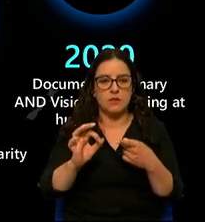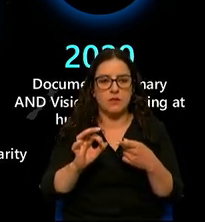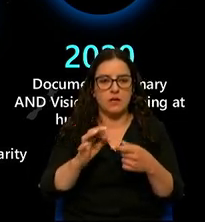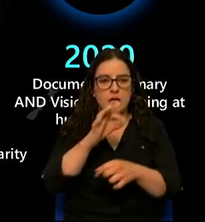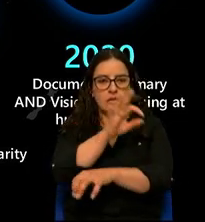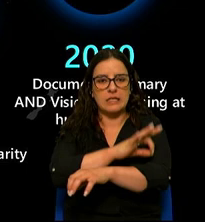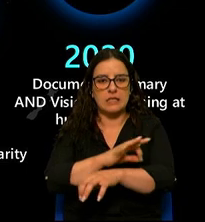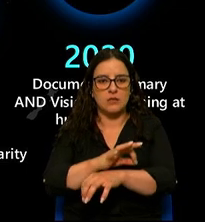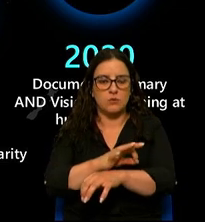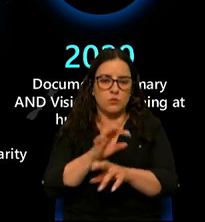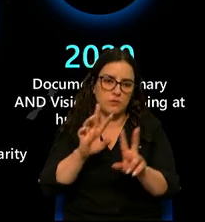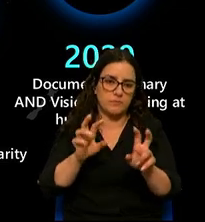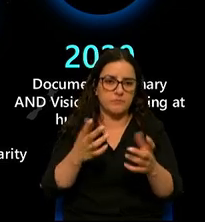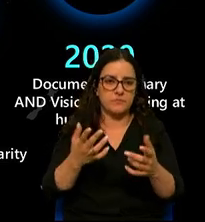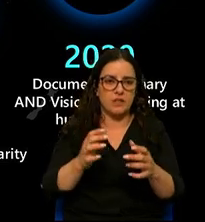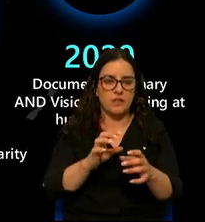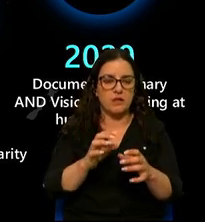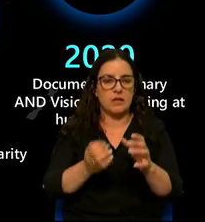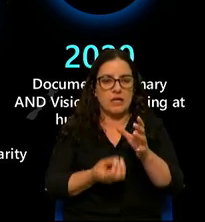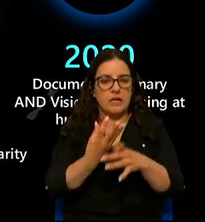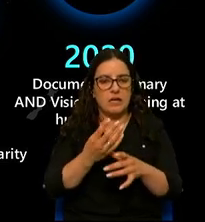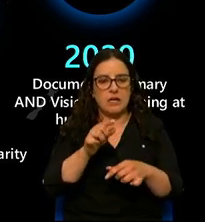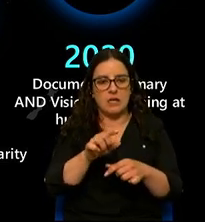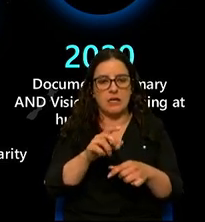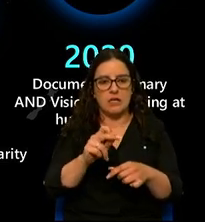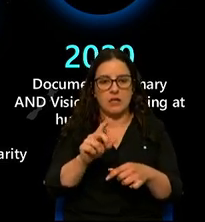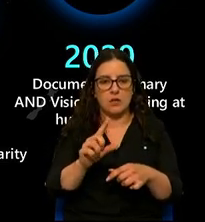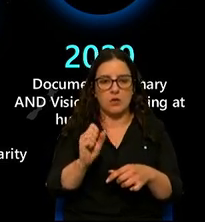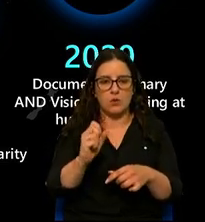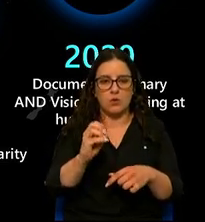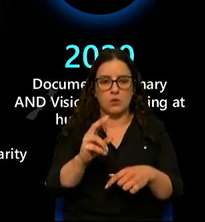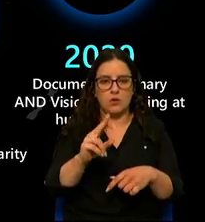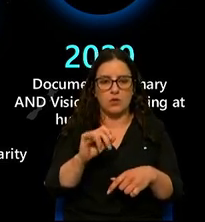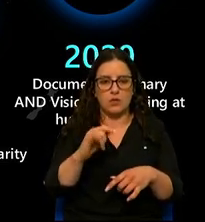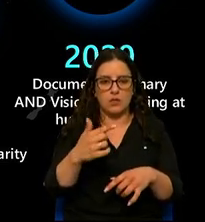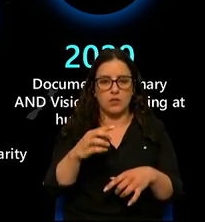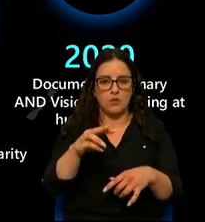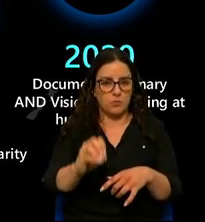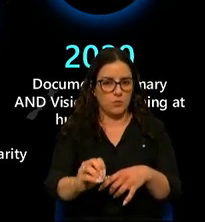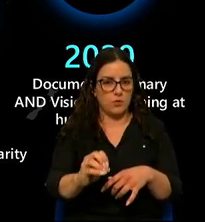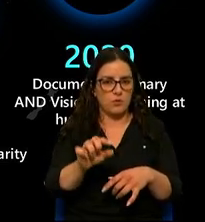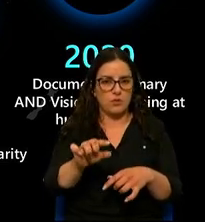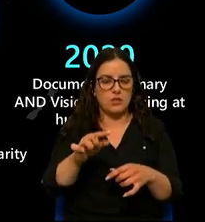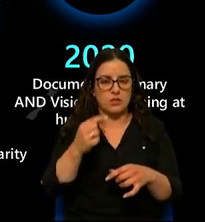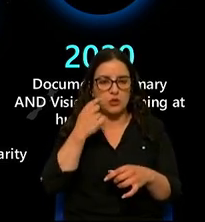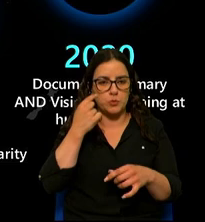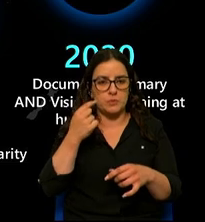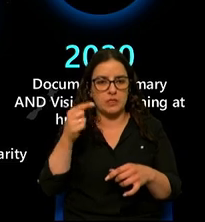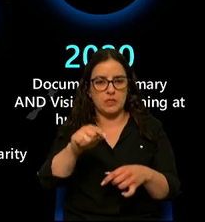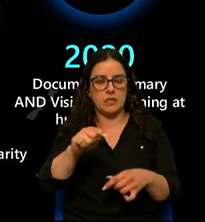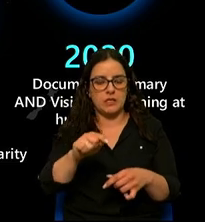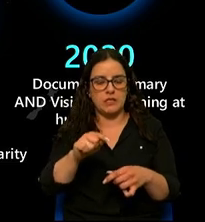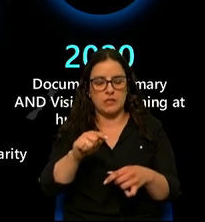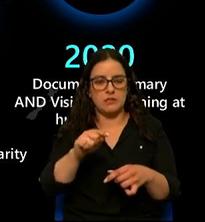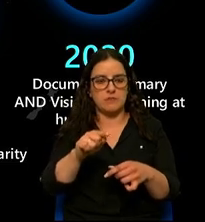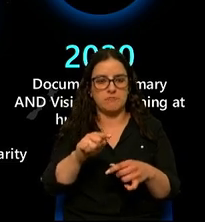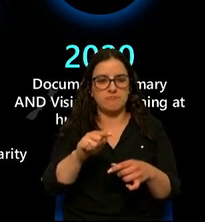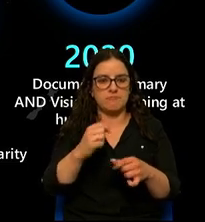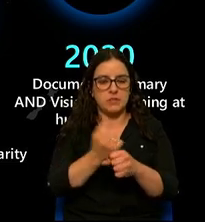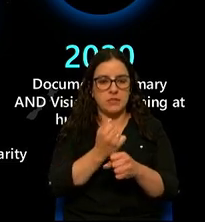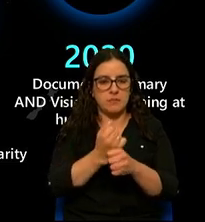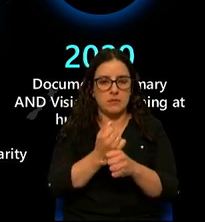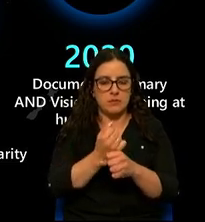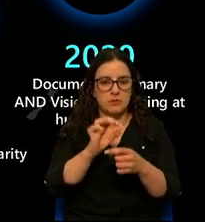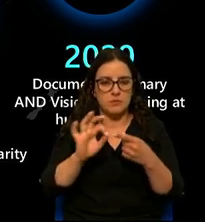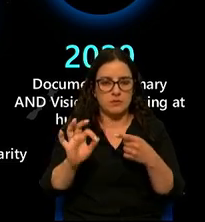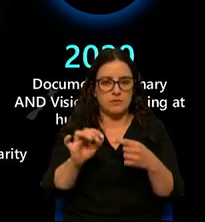for an algorithm, a neural network that was very specialized on that particular task. With a data set, in this case, for